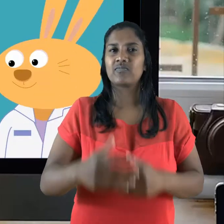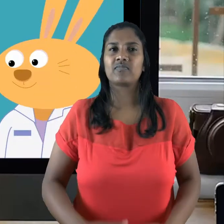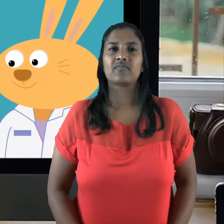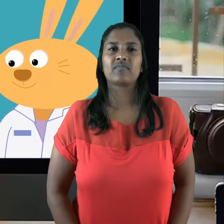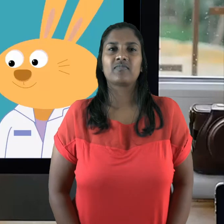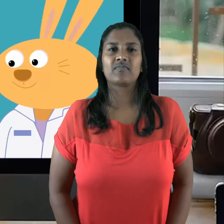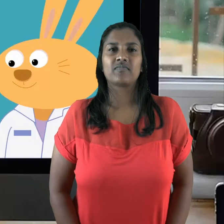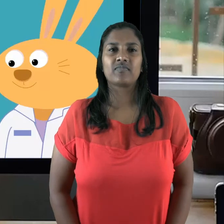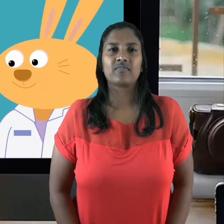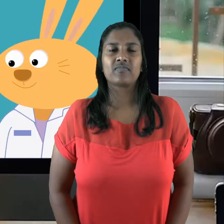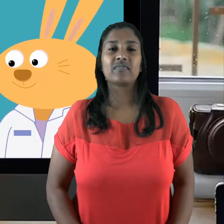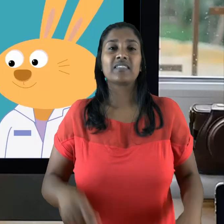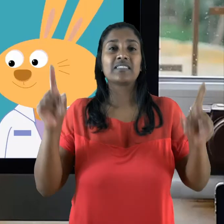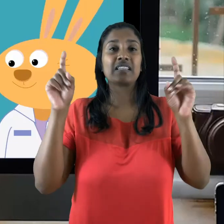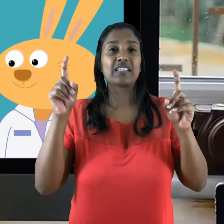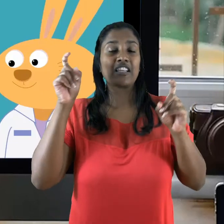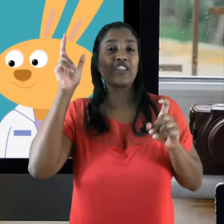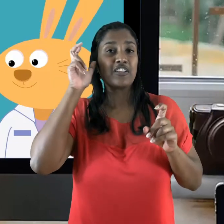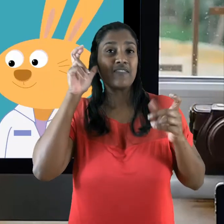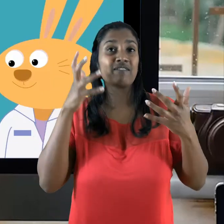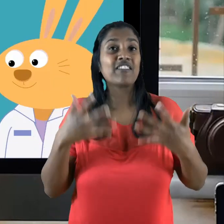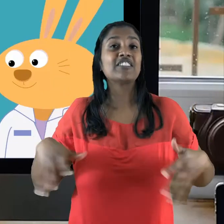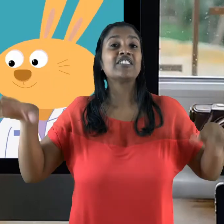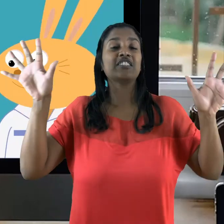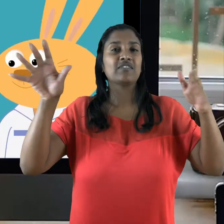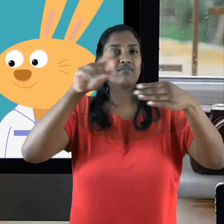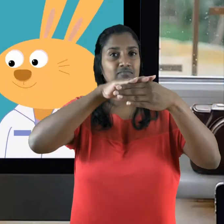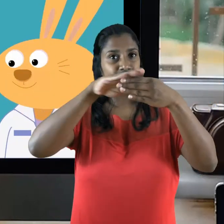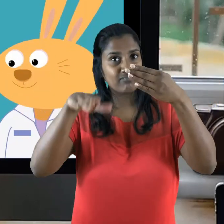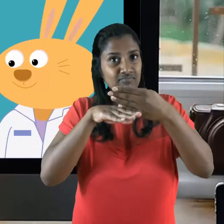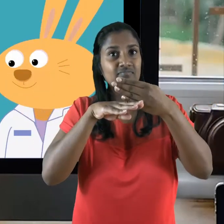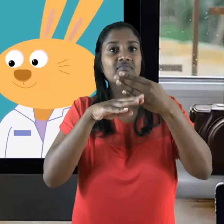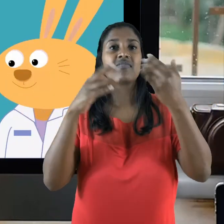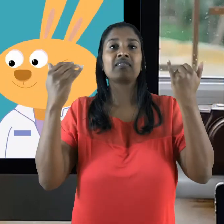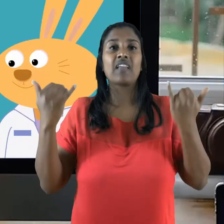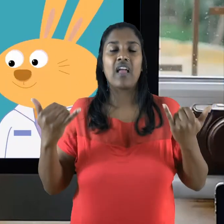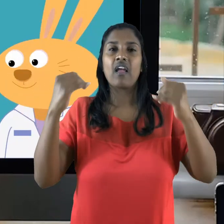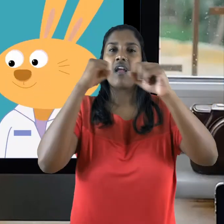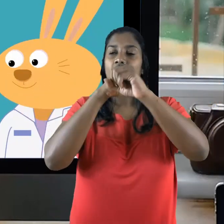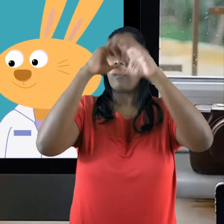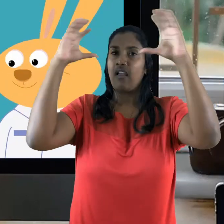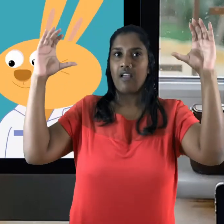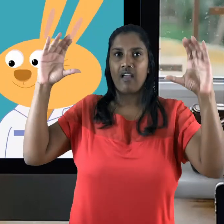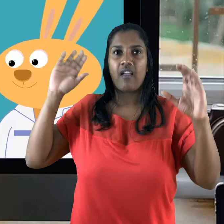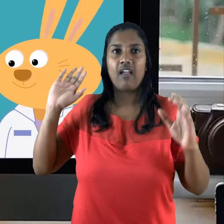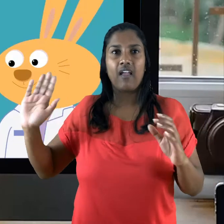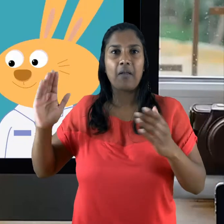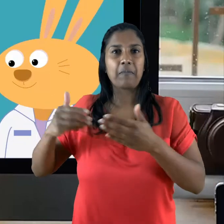very important to complete. It will help you to know how well your baby is hearing.